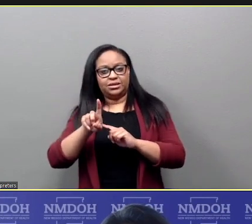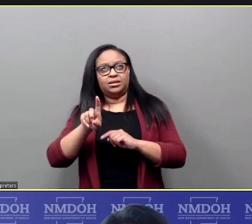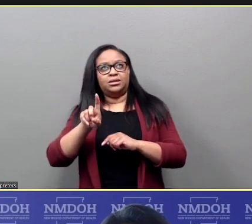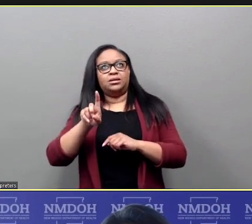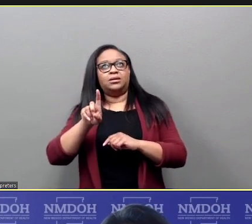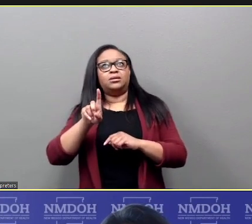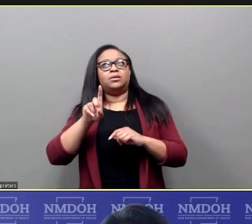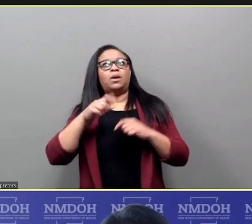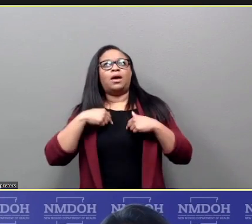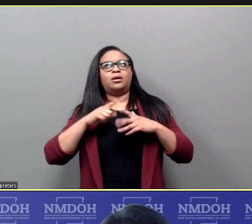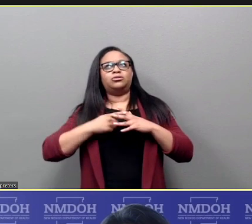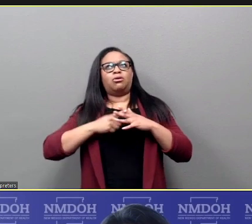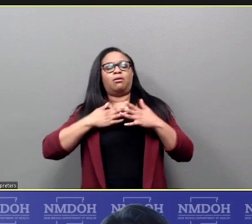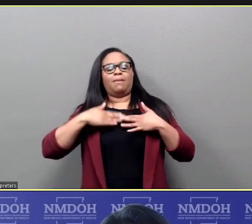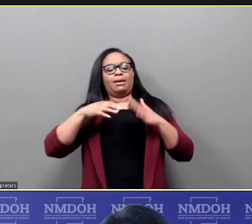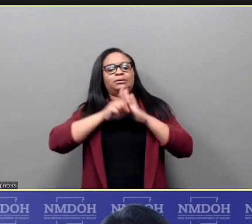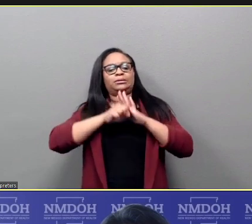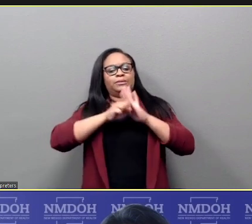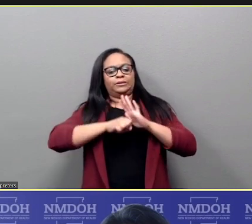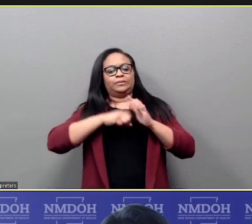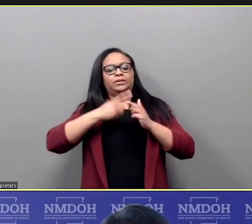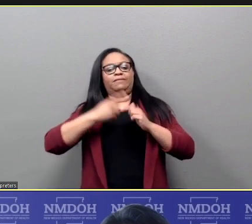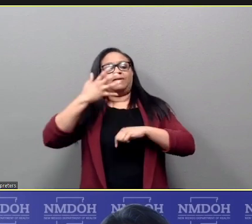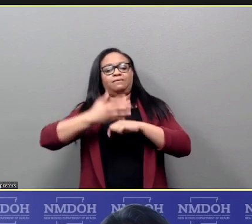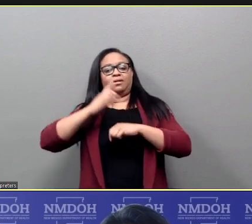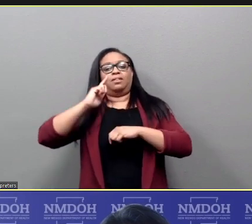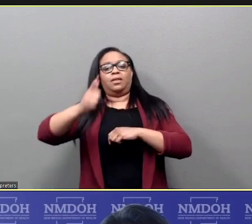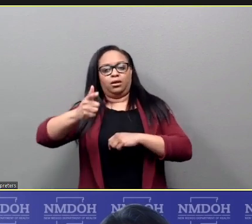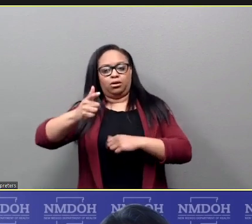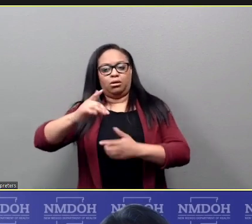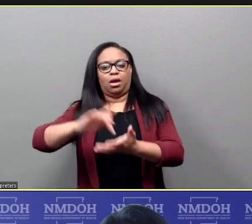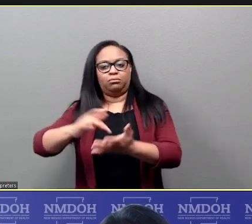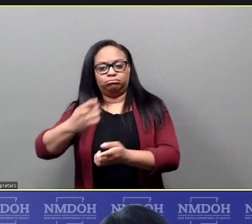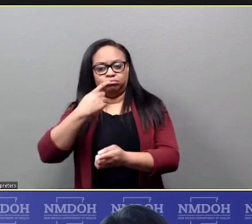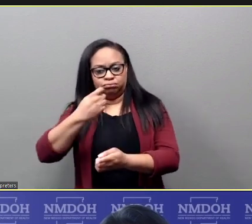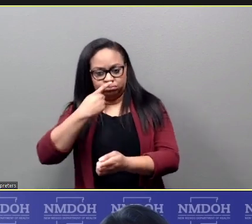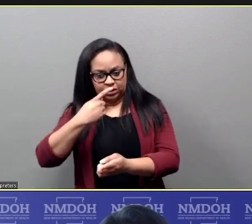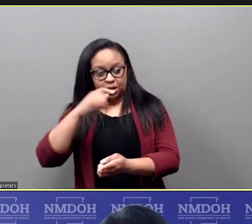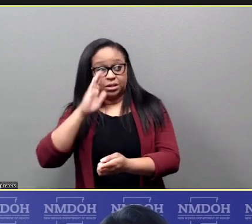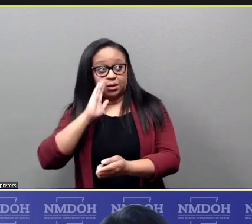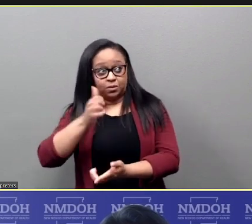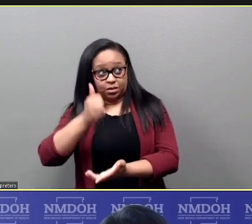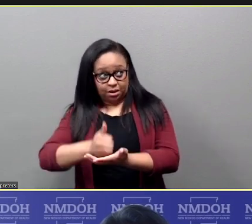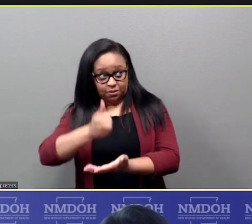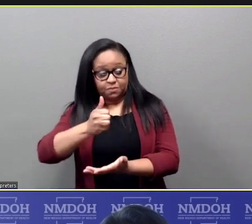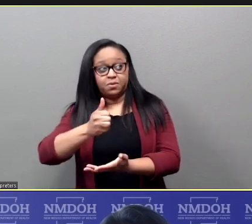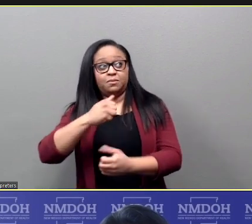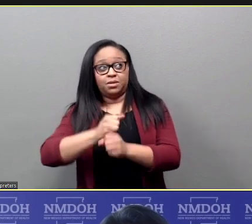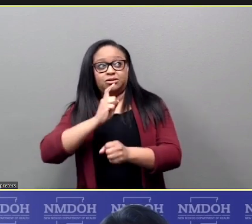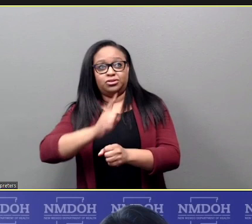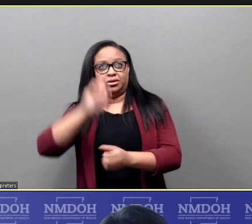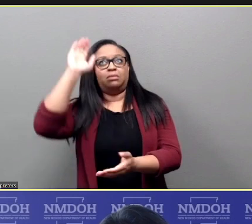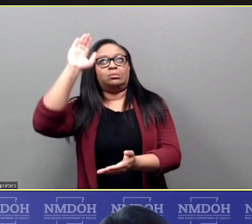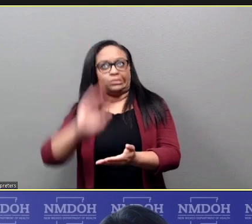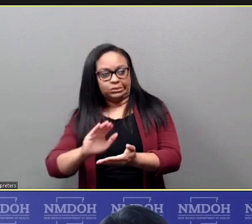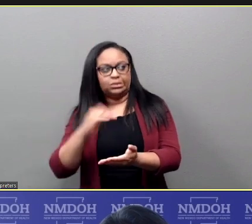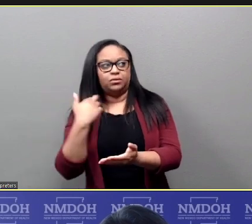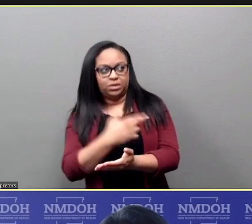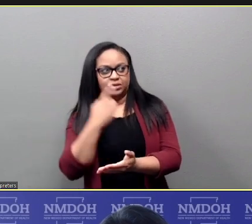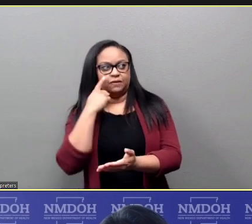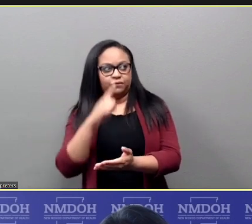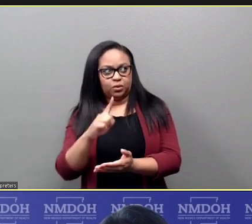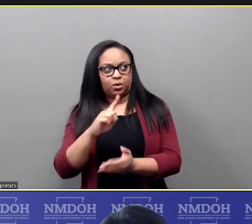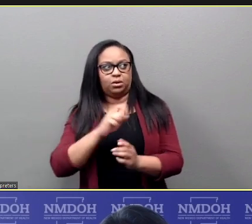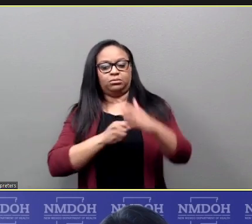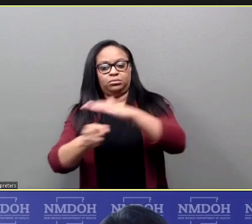it to really reduce your risk of getting hospitalized with COVID. So with the PCR testing going away, if